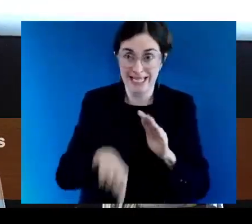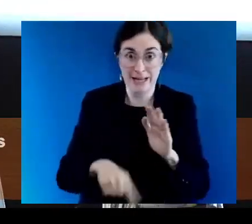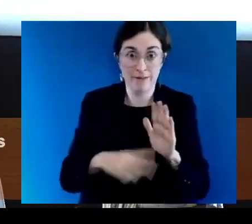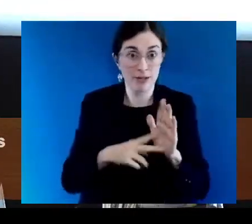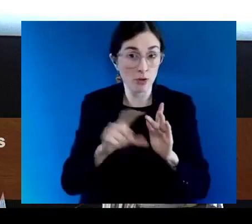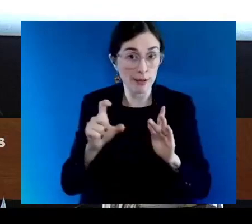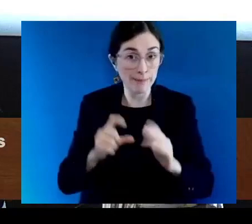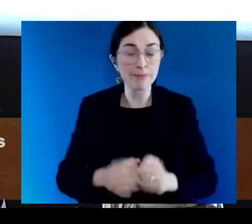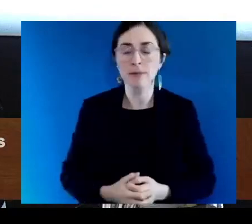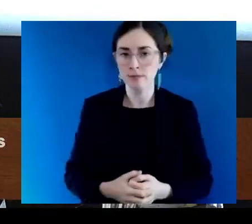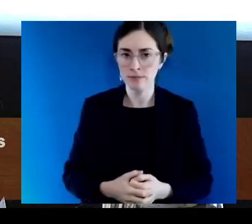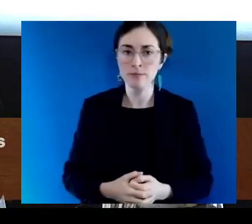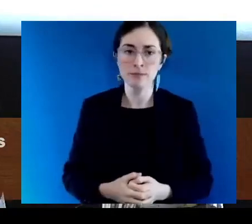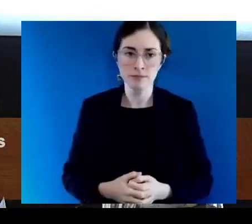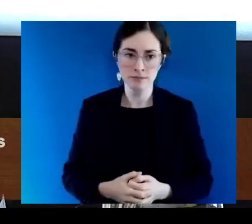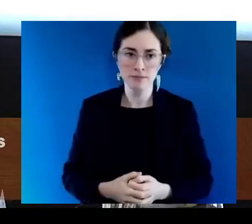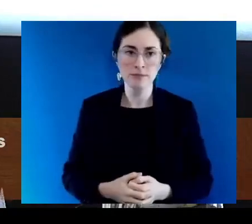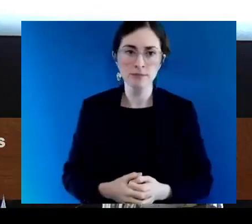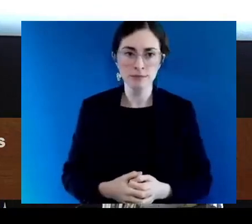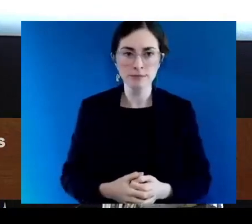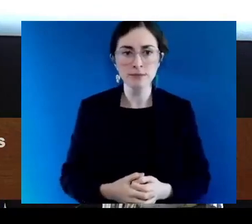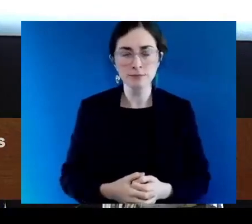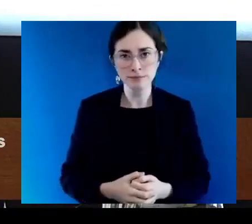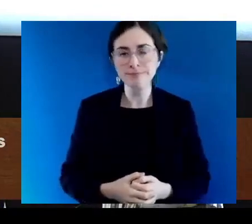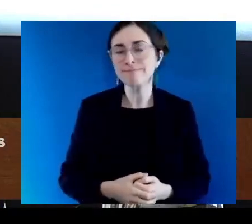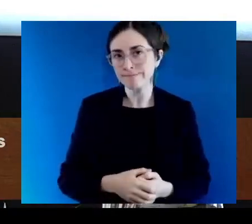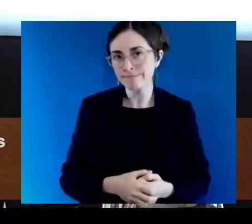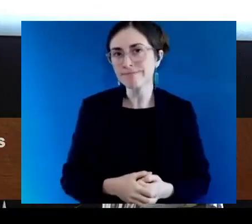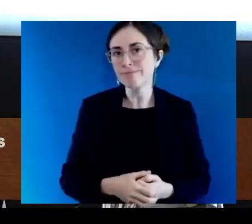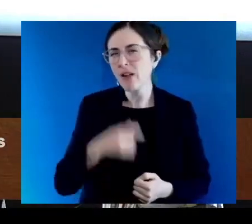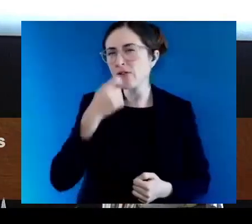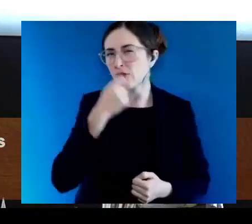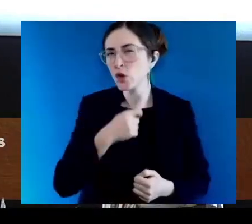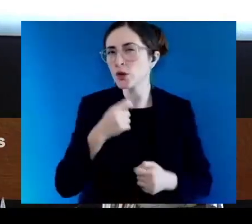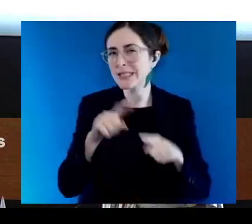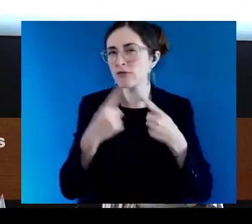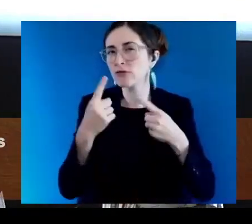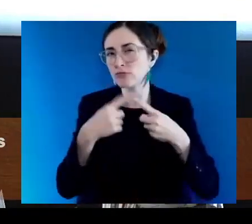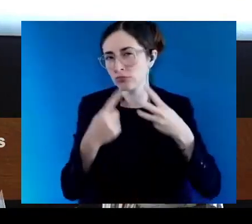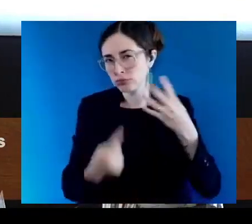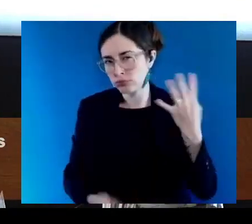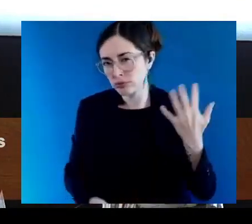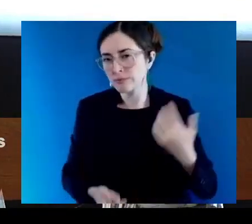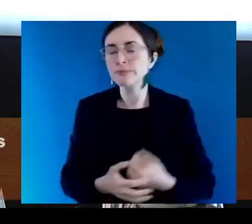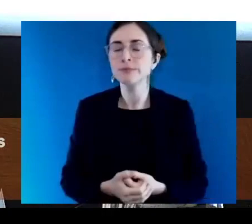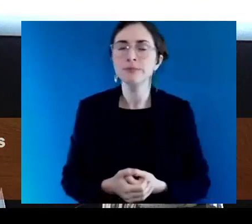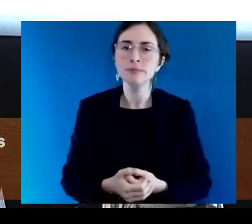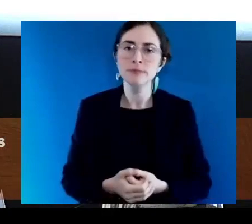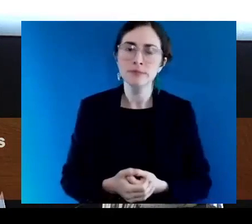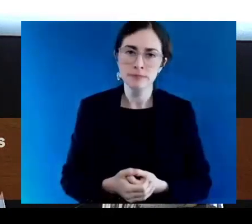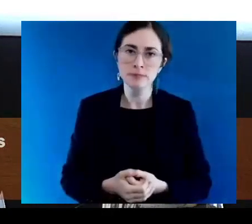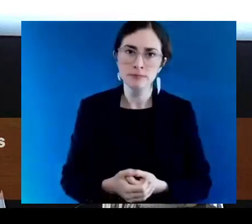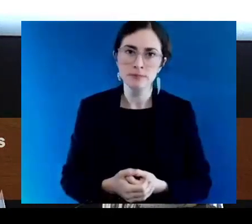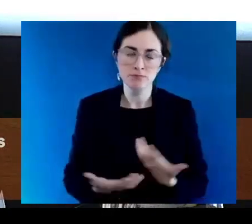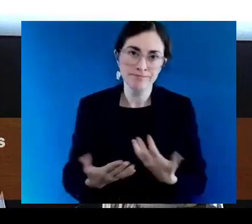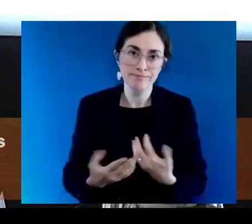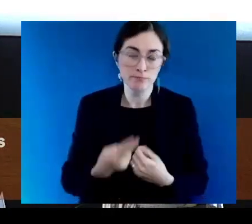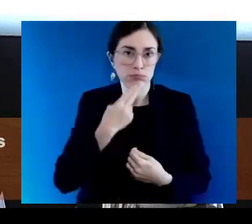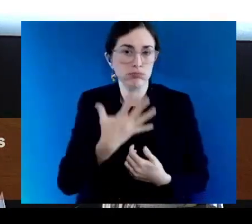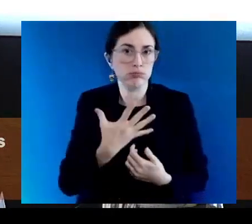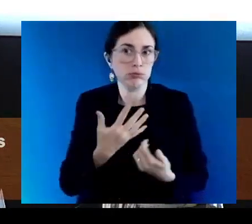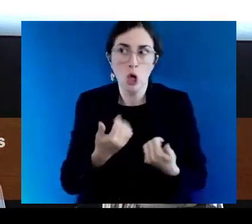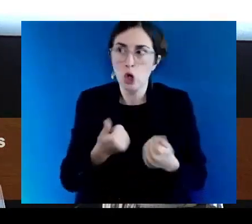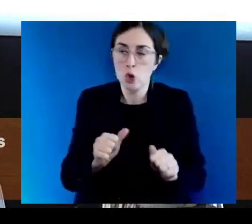Yes, there have been several minerals and resources that have been exploited in